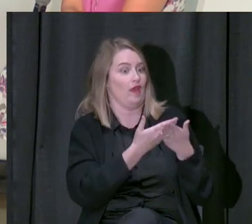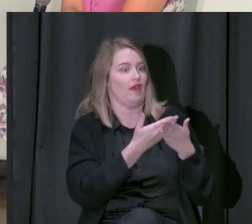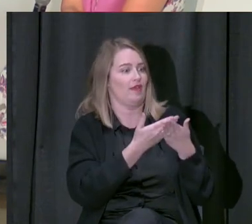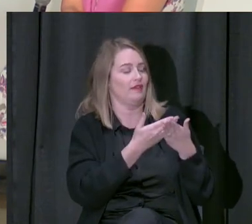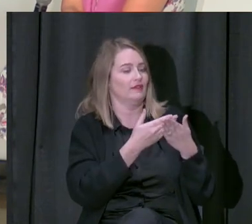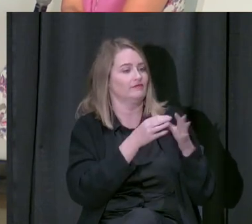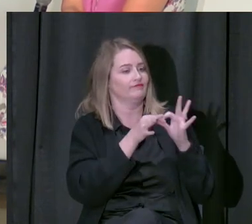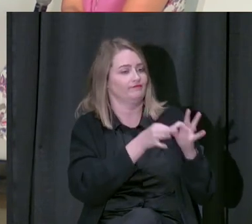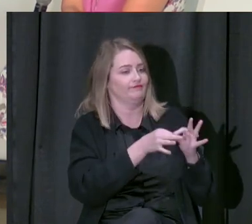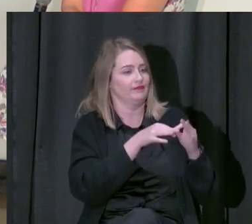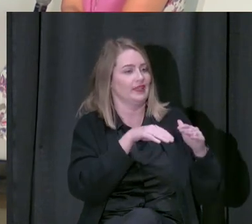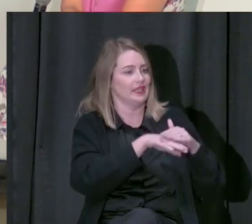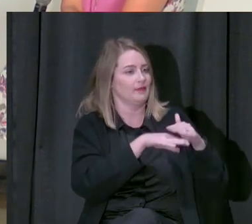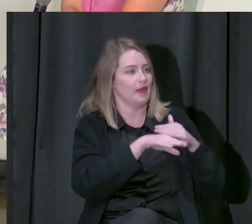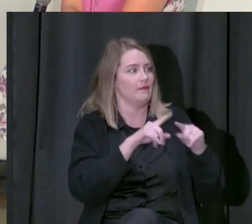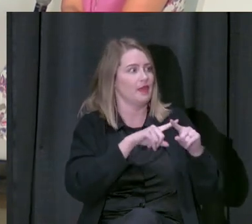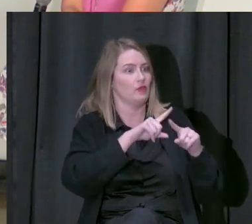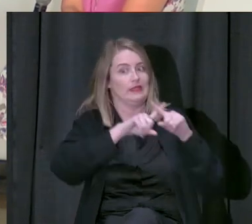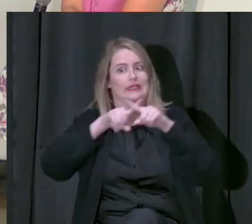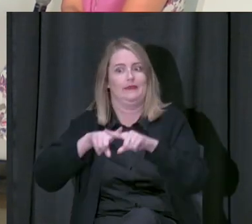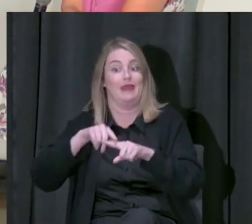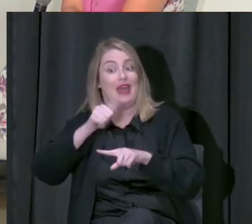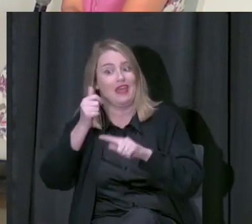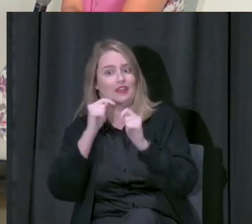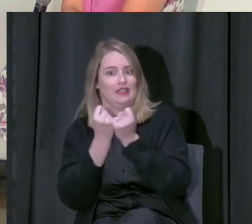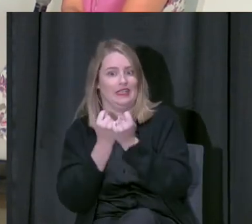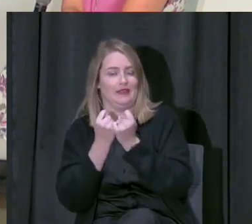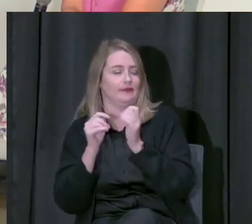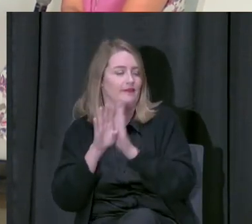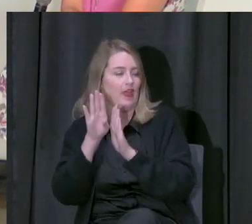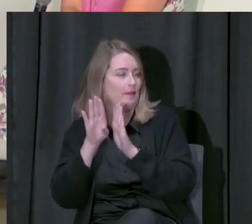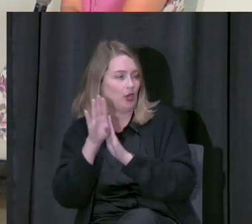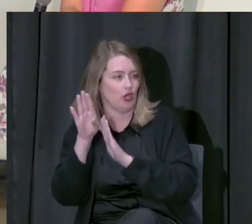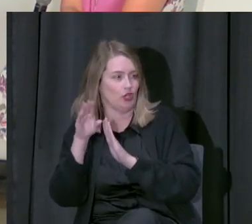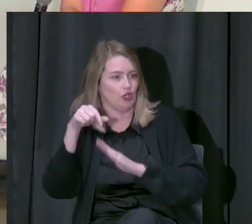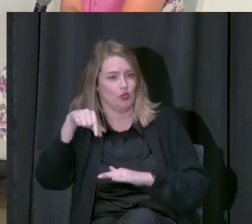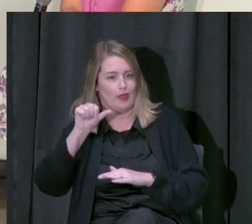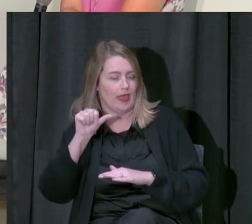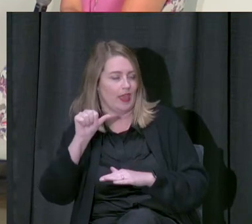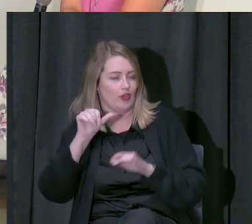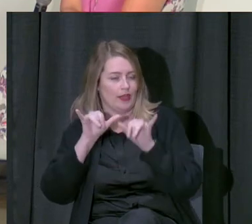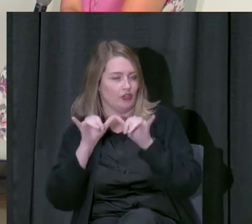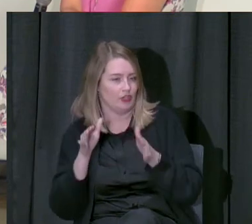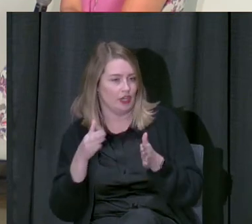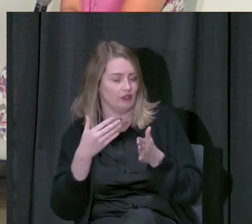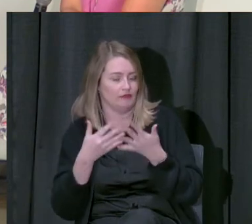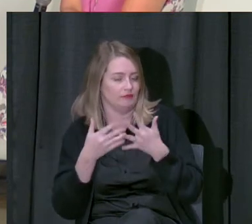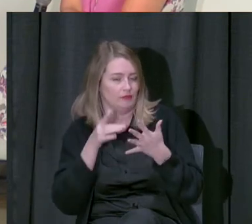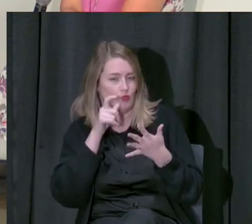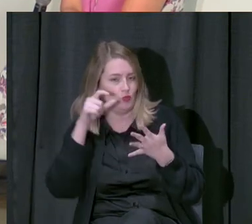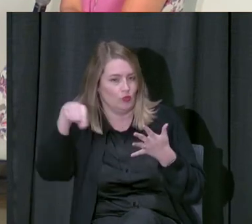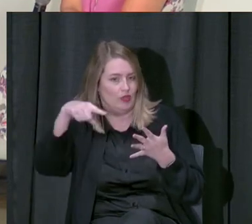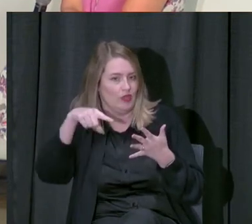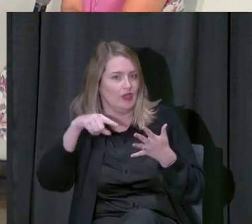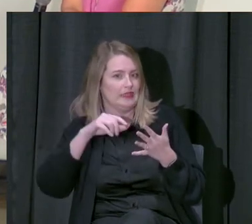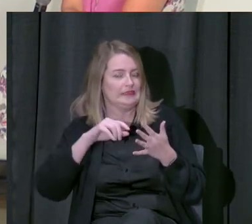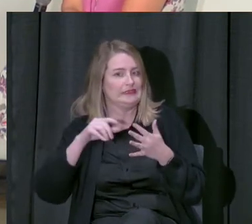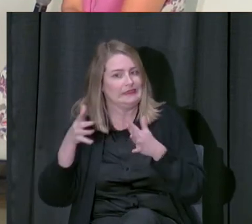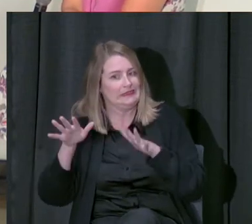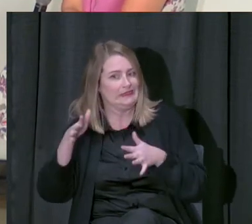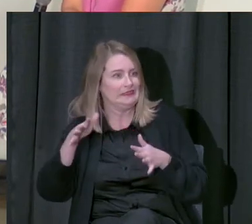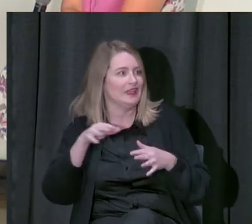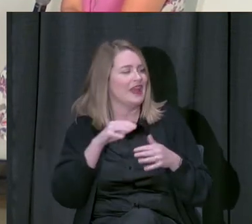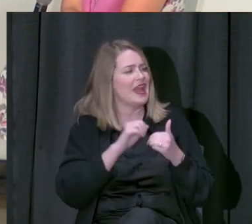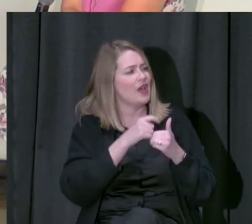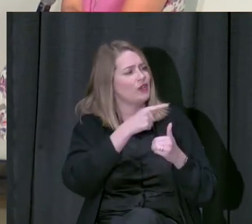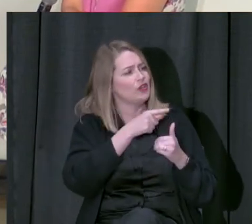you're highly dependent on another team like developers or QA or engineers. How did you go about